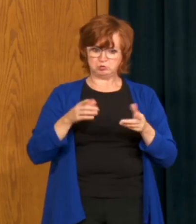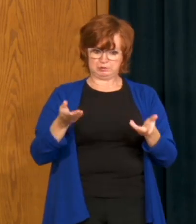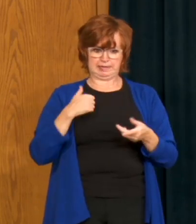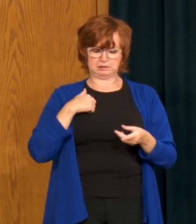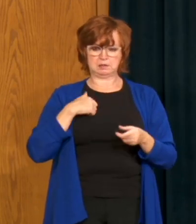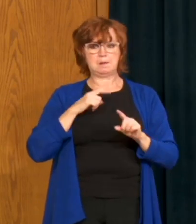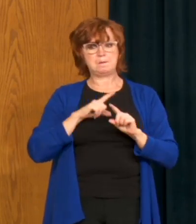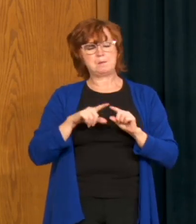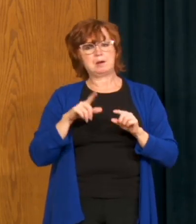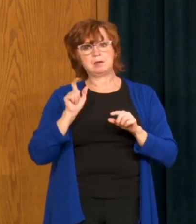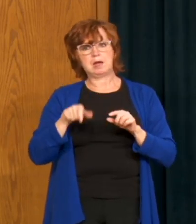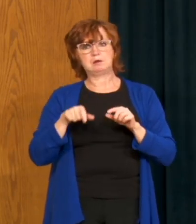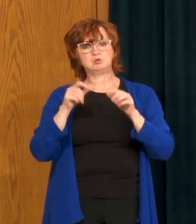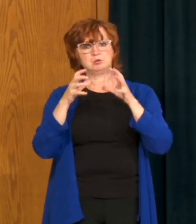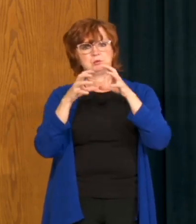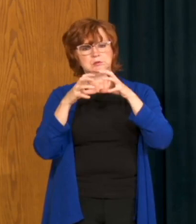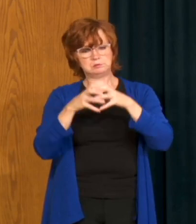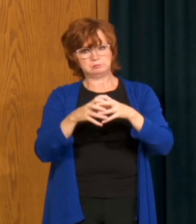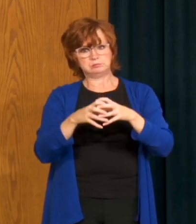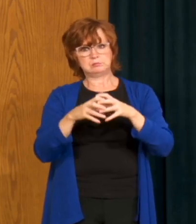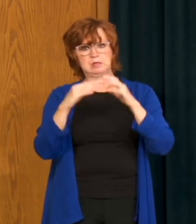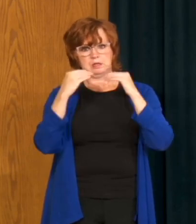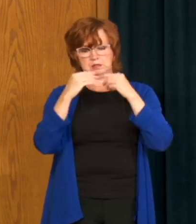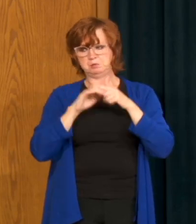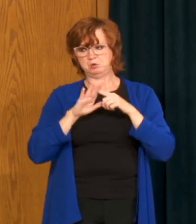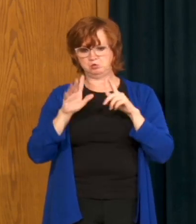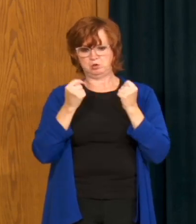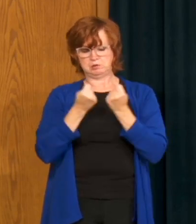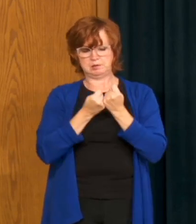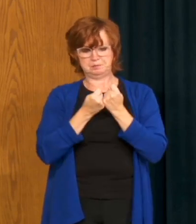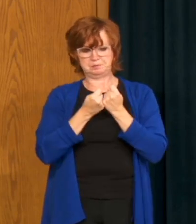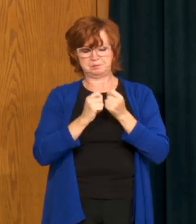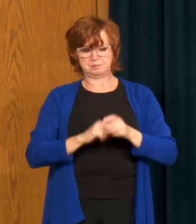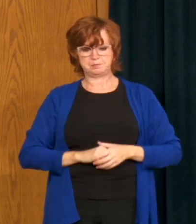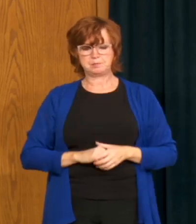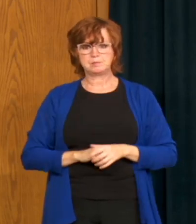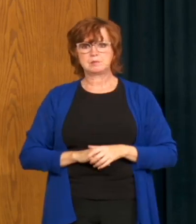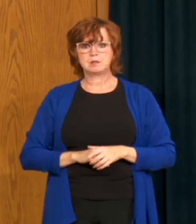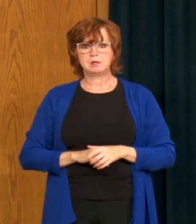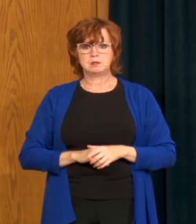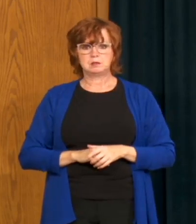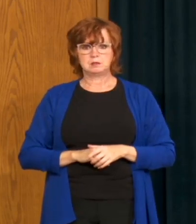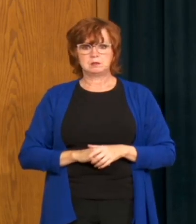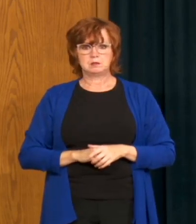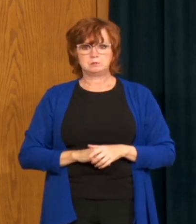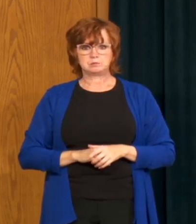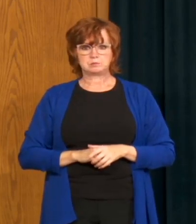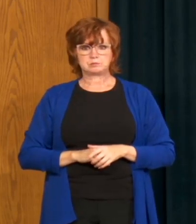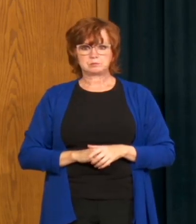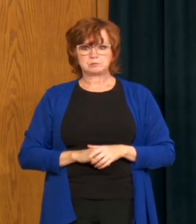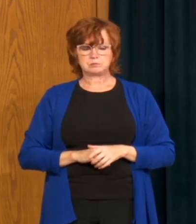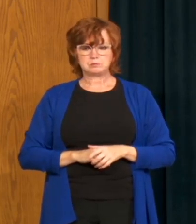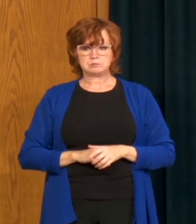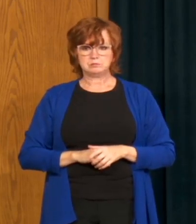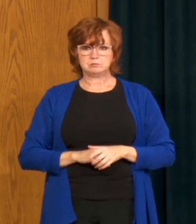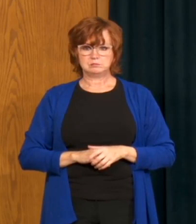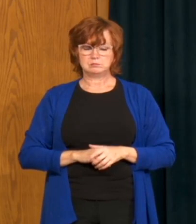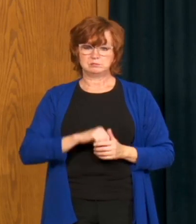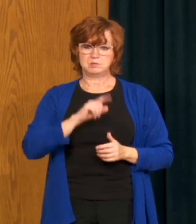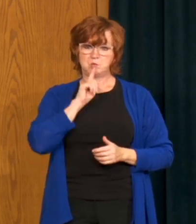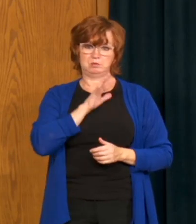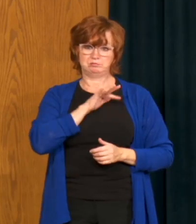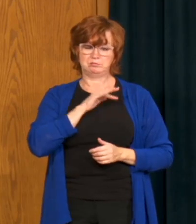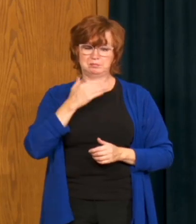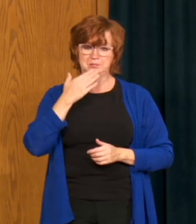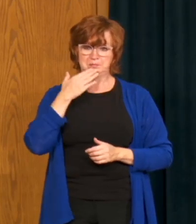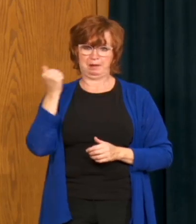easier for individuals in that setting than it is for citizens who are, for example, are doing long-distance trucking, for example. They